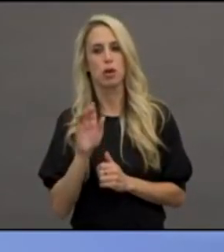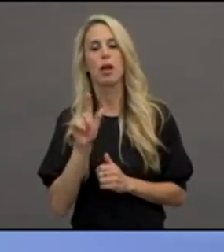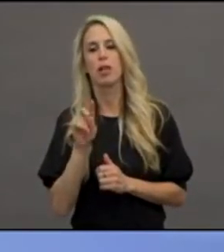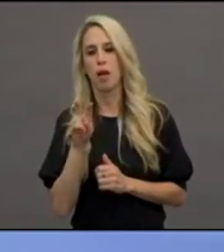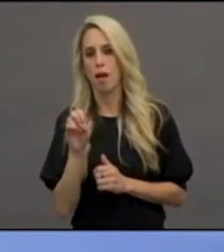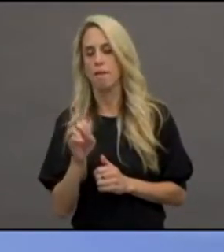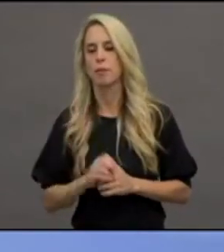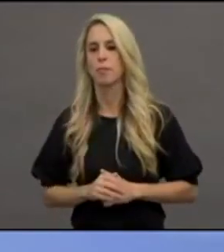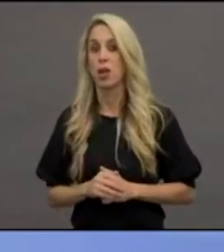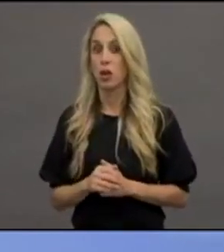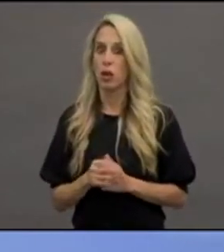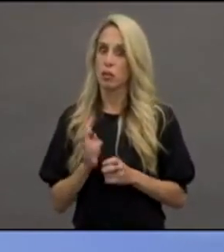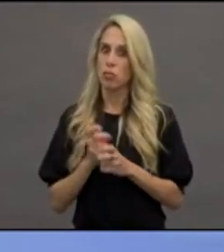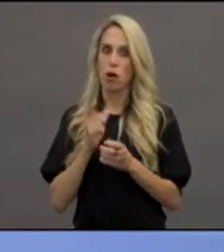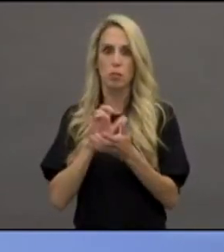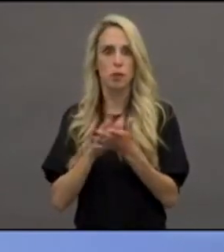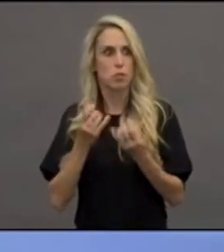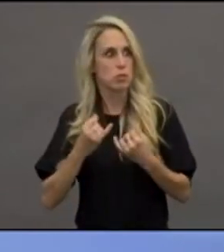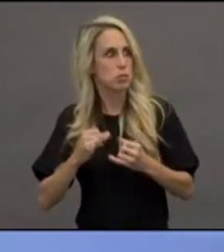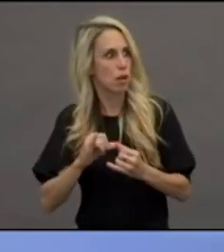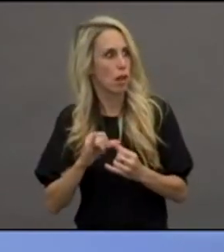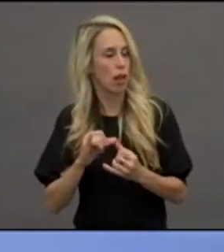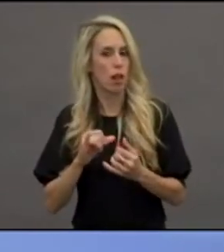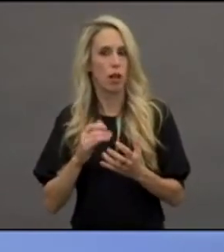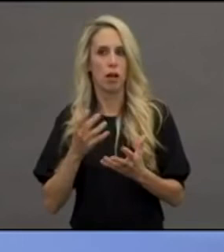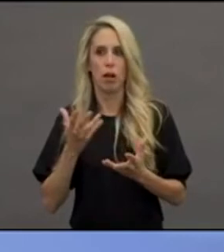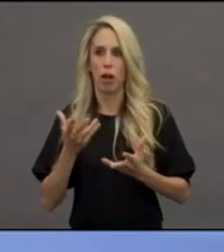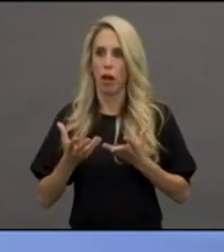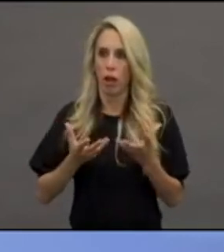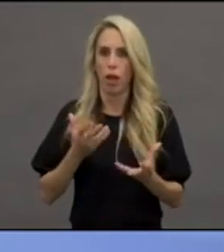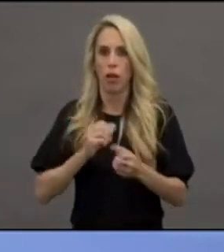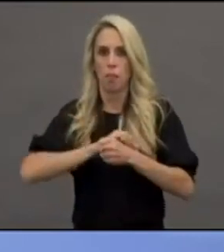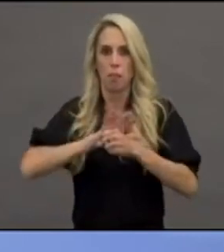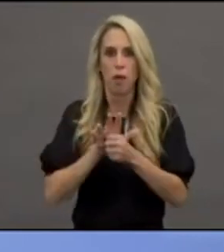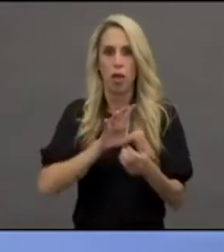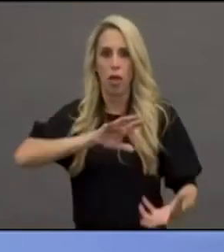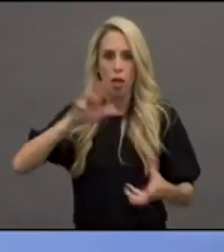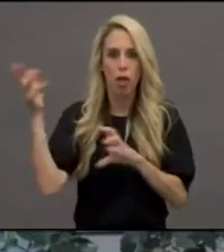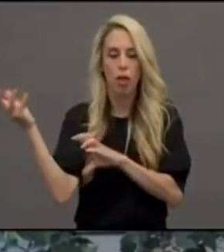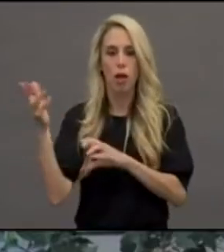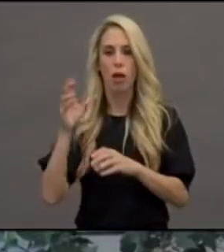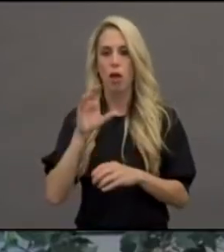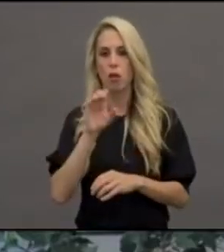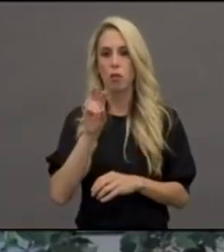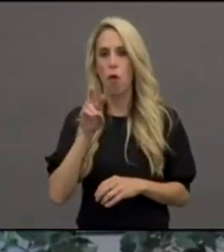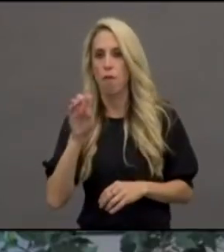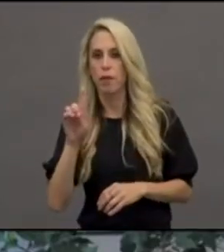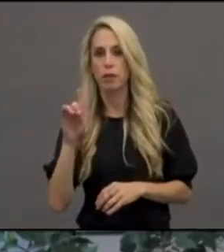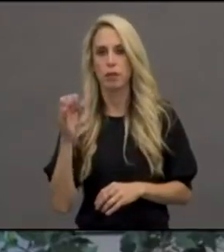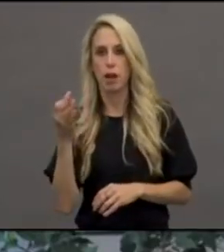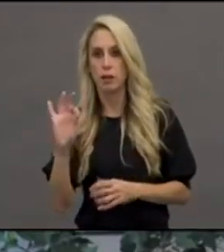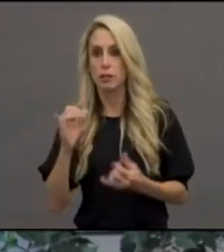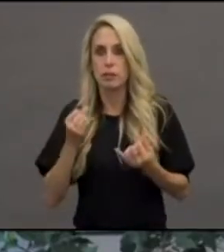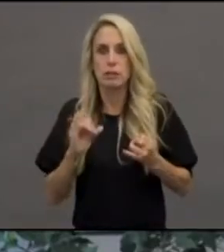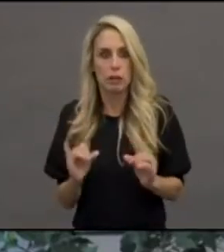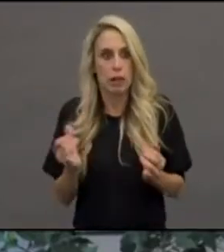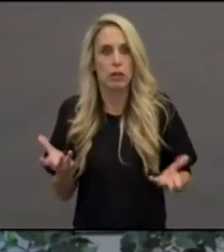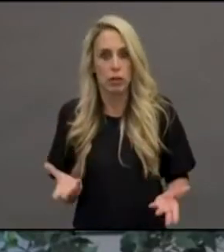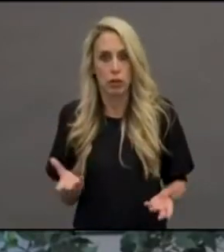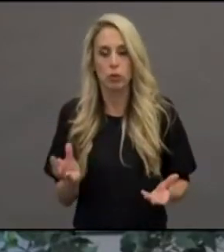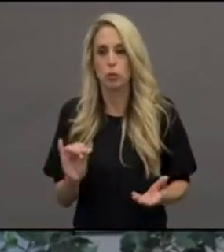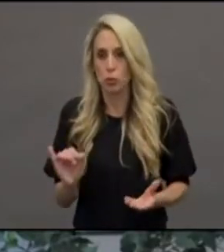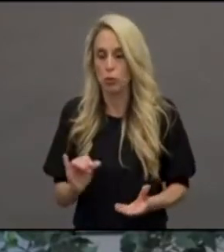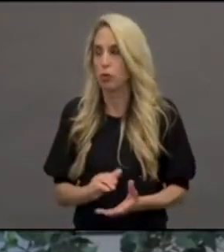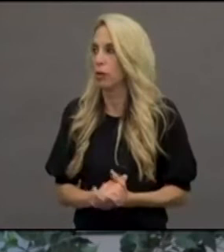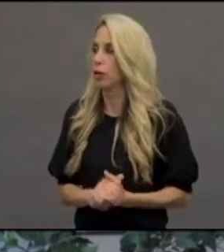Hard to believe we are still in the middle of a pandemic. COVID-19 is still here. Let's take a